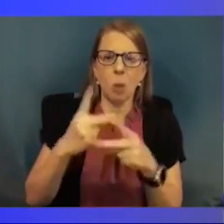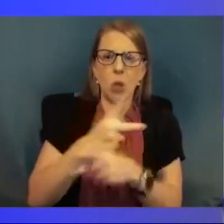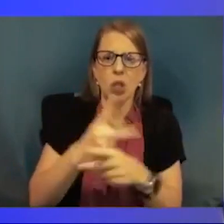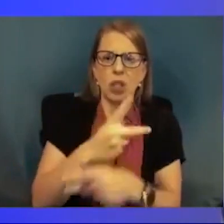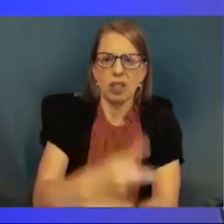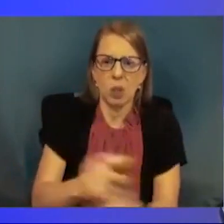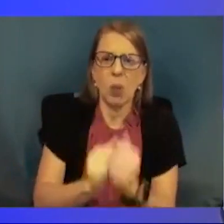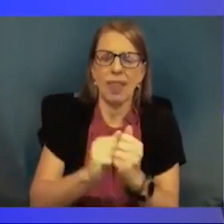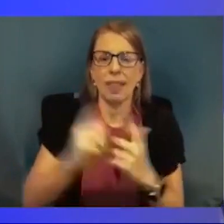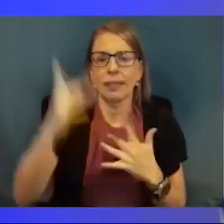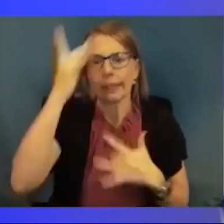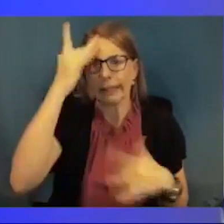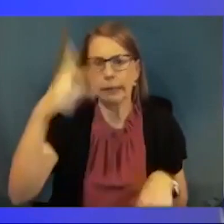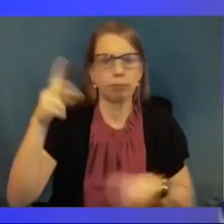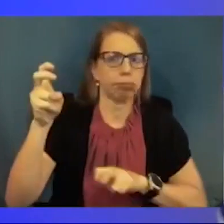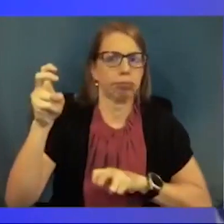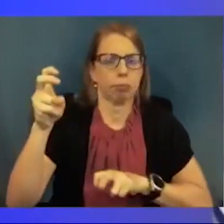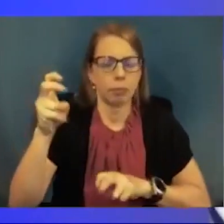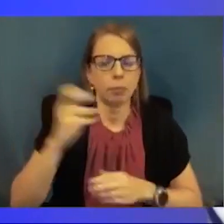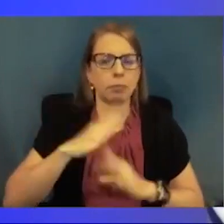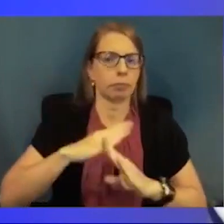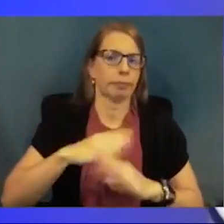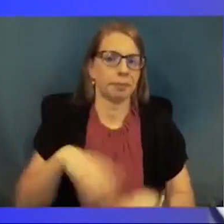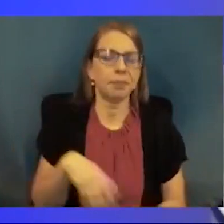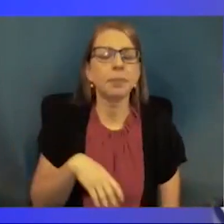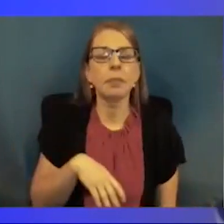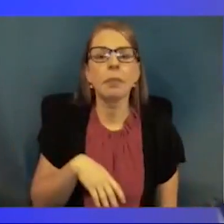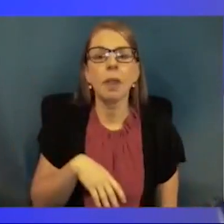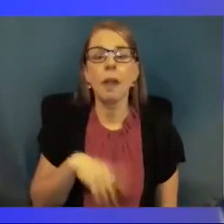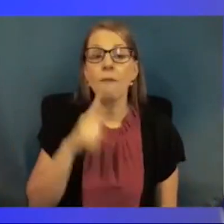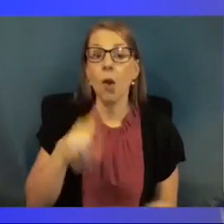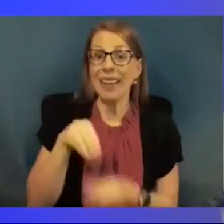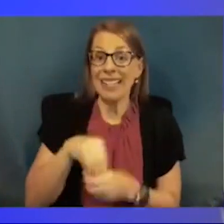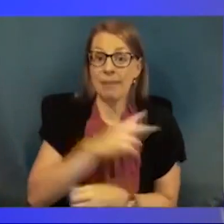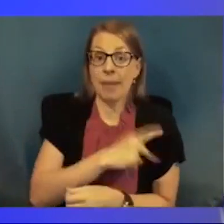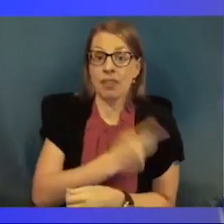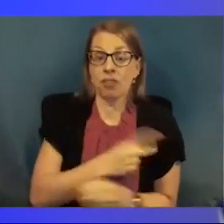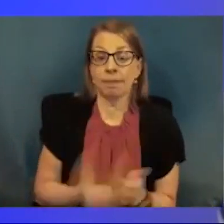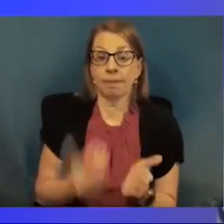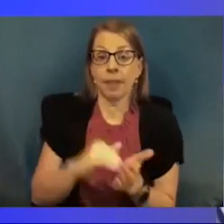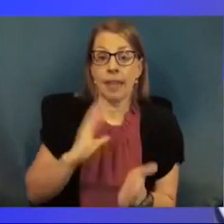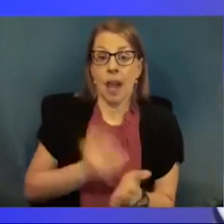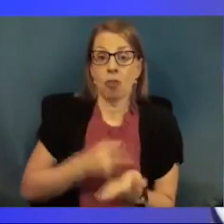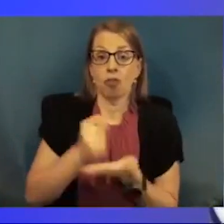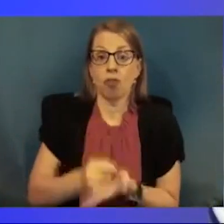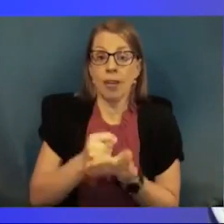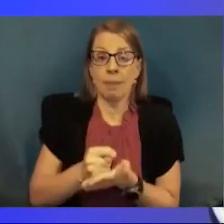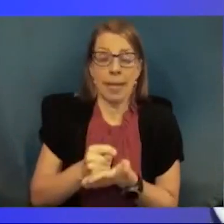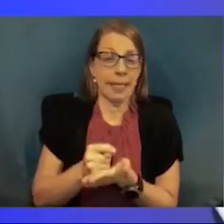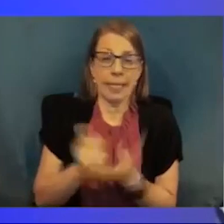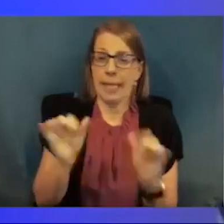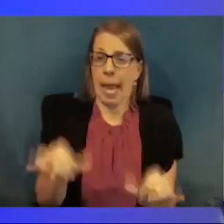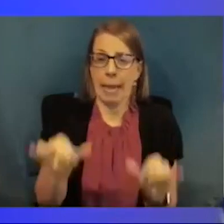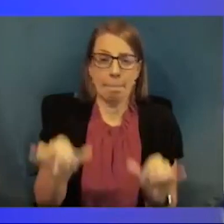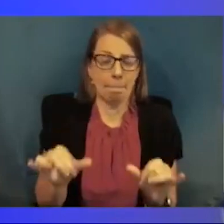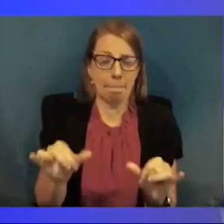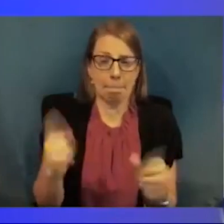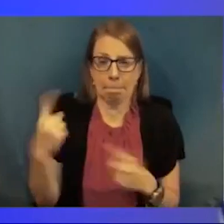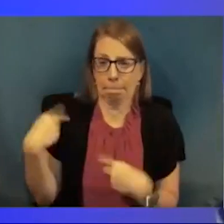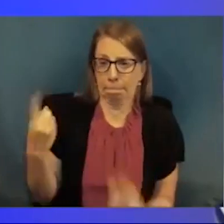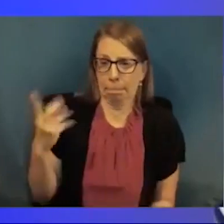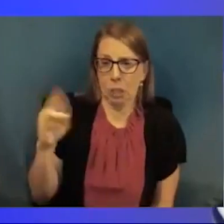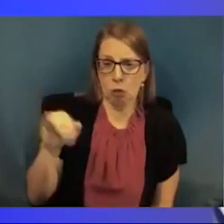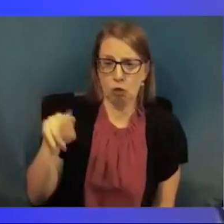just for outpatients right now. The other thing for inpatients, really, again, our treatment algorithm has been the same since about probably June or July of last